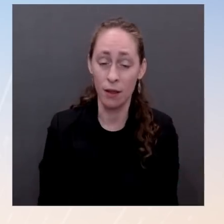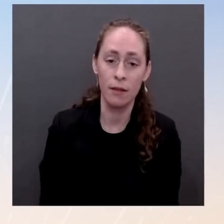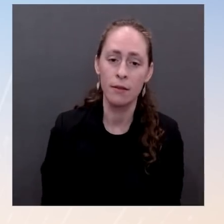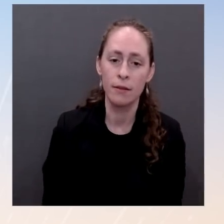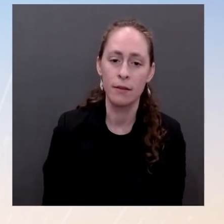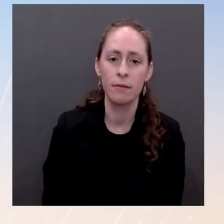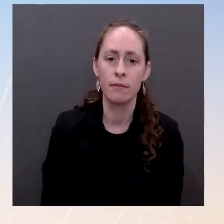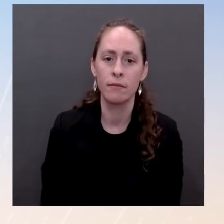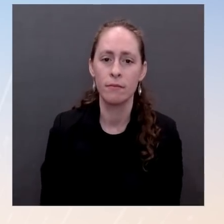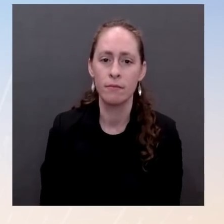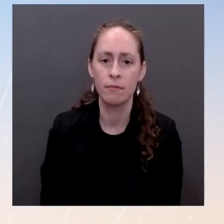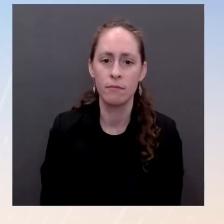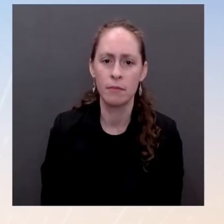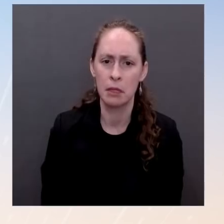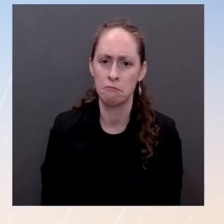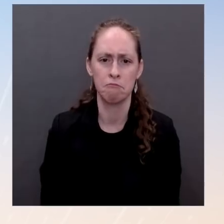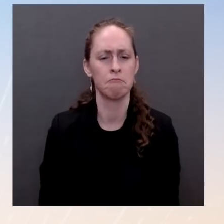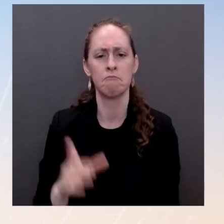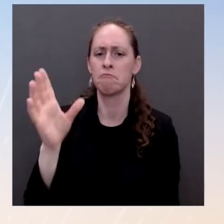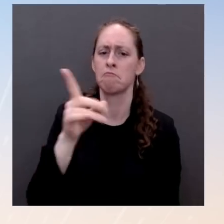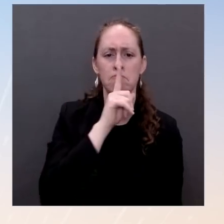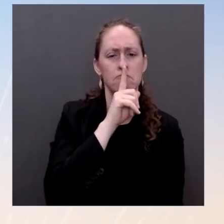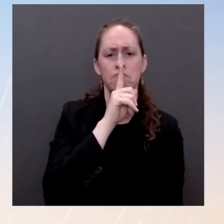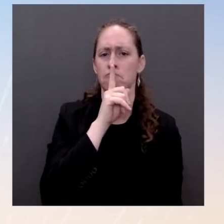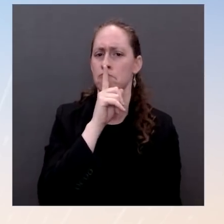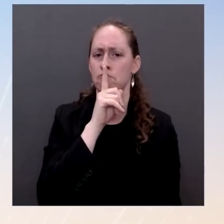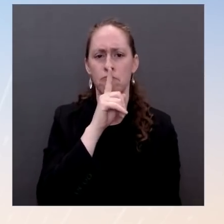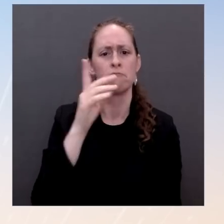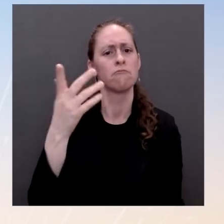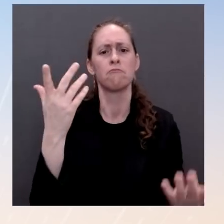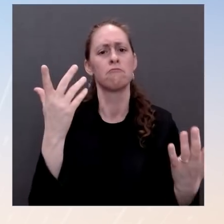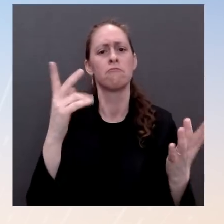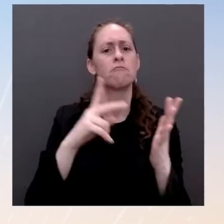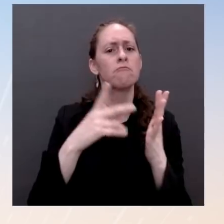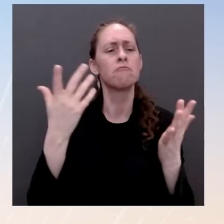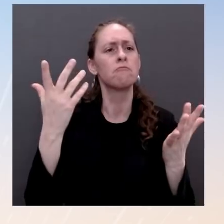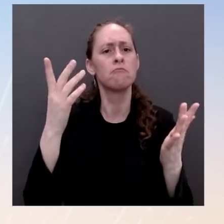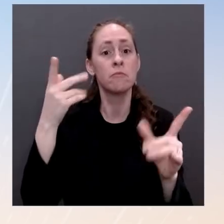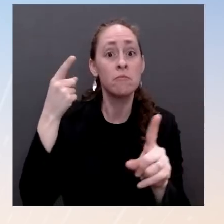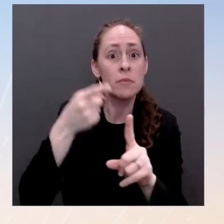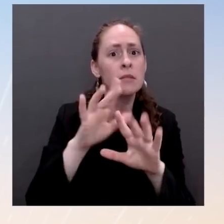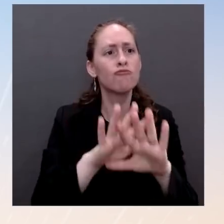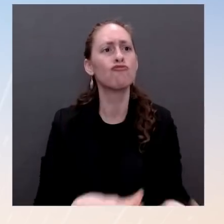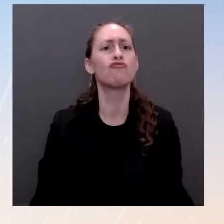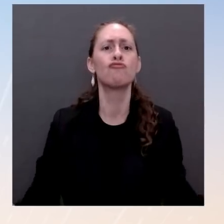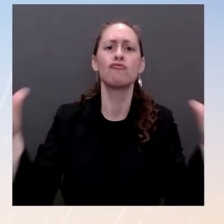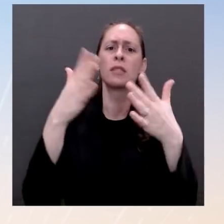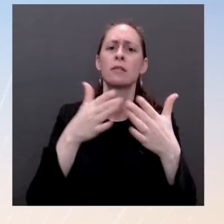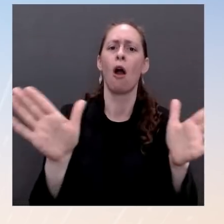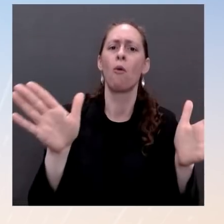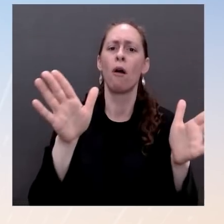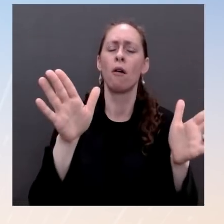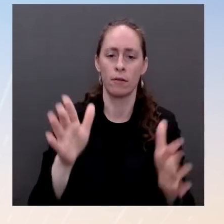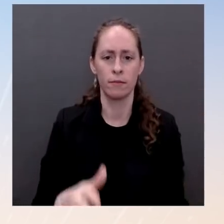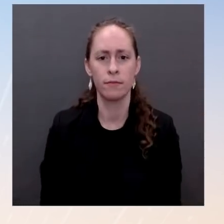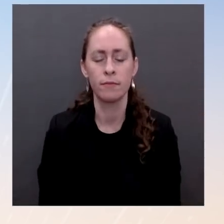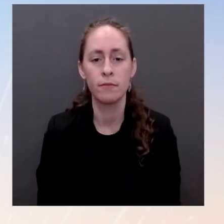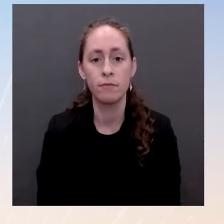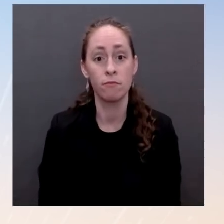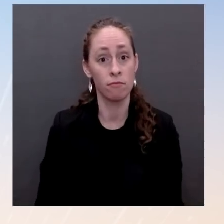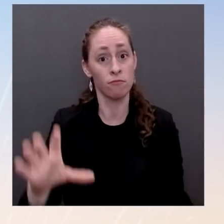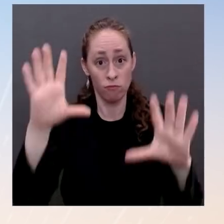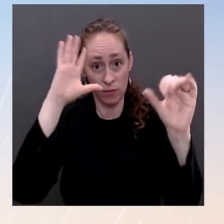was conveying very, very clearly to the American public is that if Russia were to invade and we were to put in